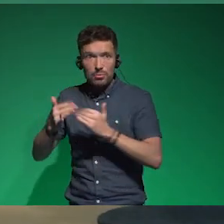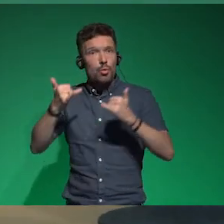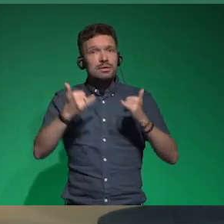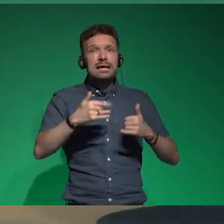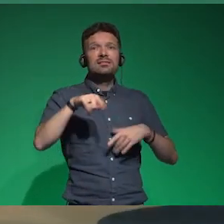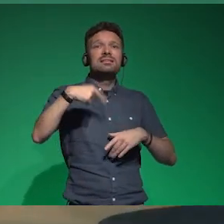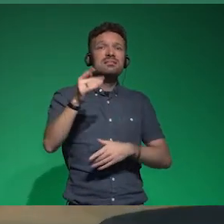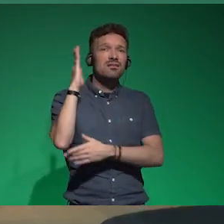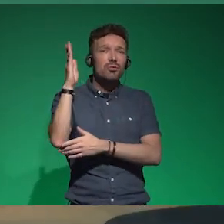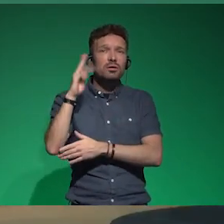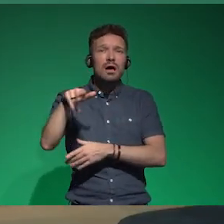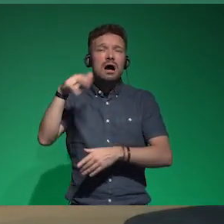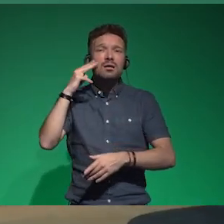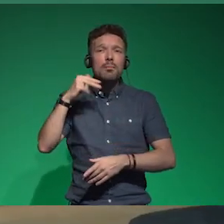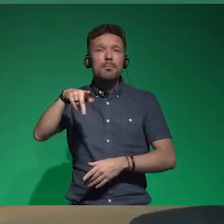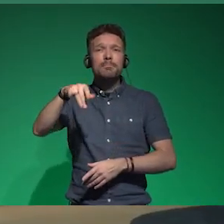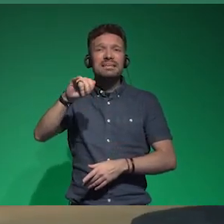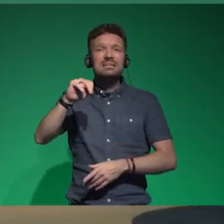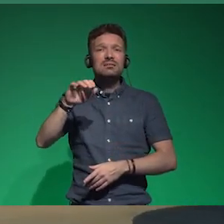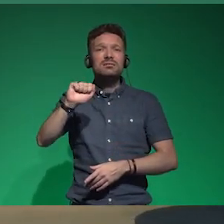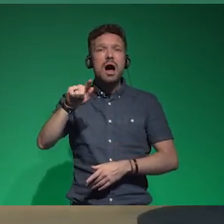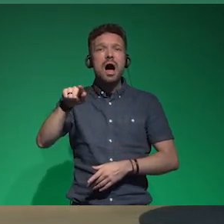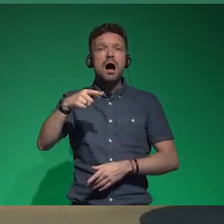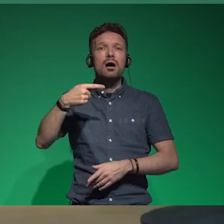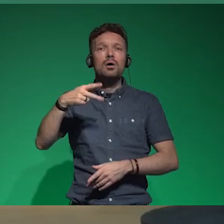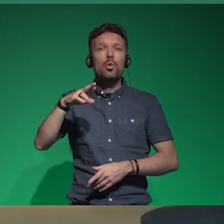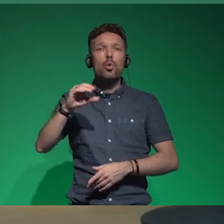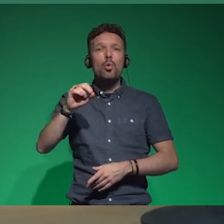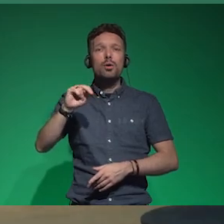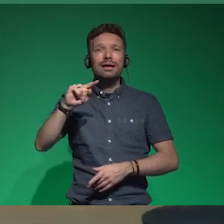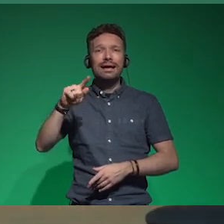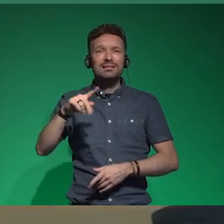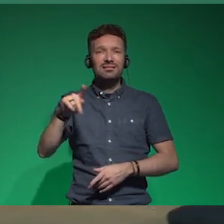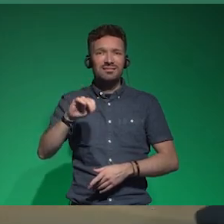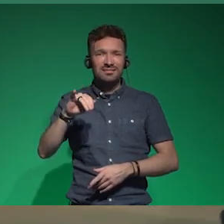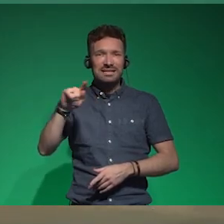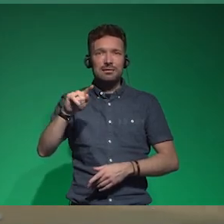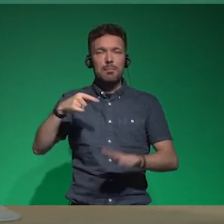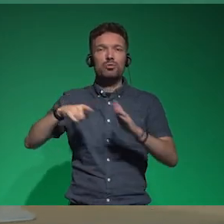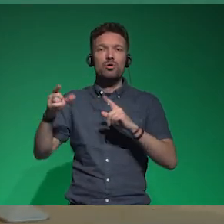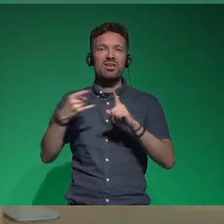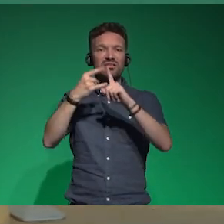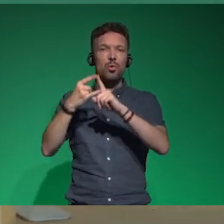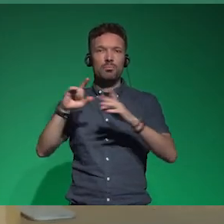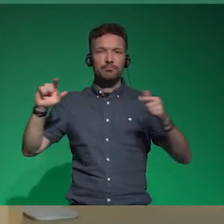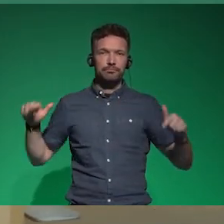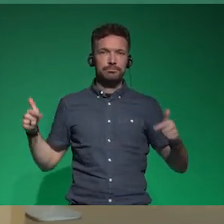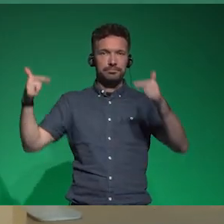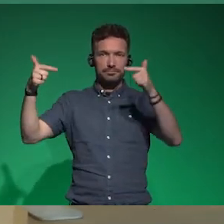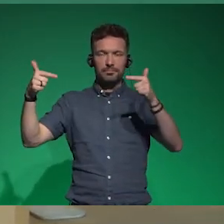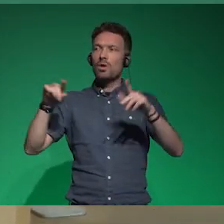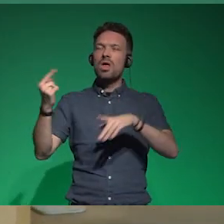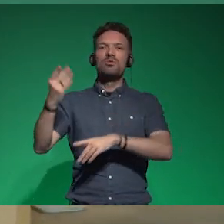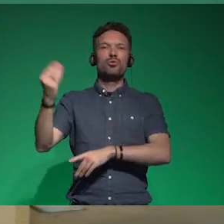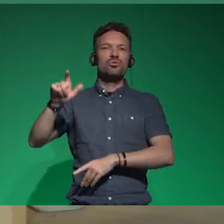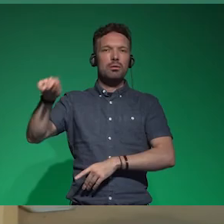contribute from remote. Pina Ögrenzi is an artist and filmmaker. She lives in Berlin. At